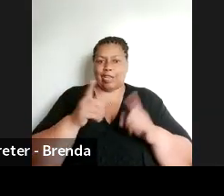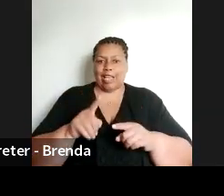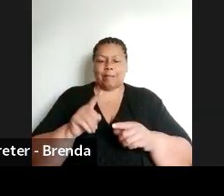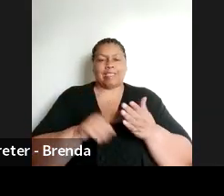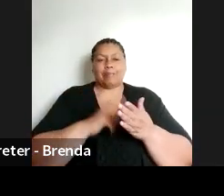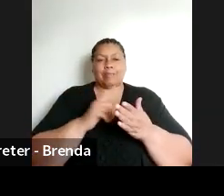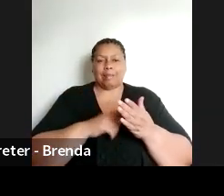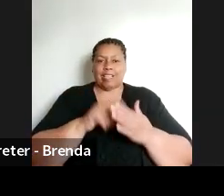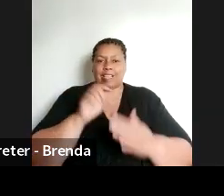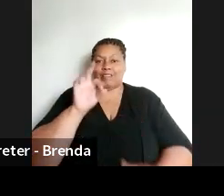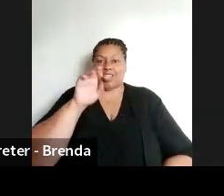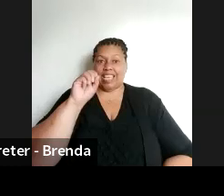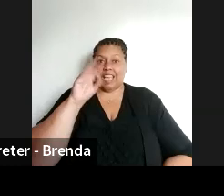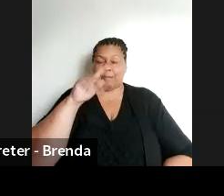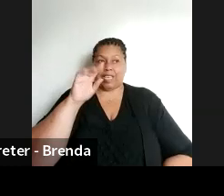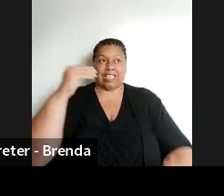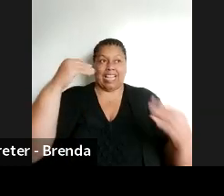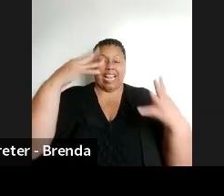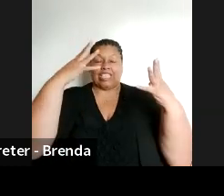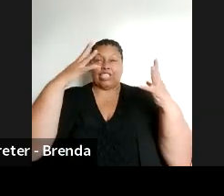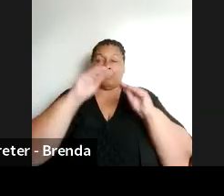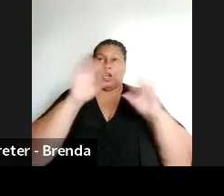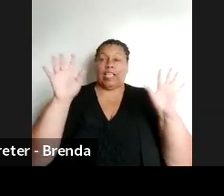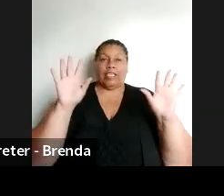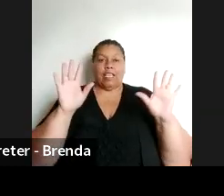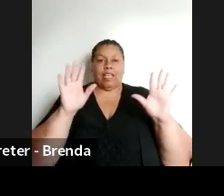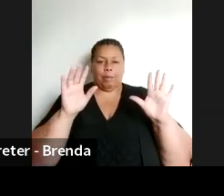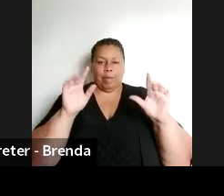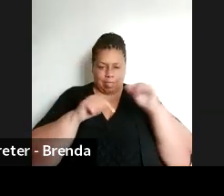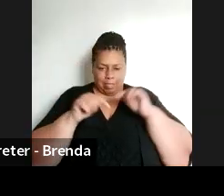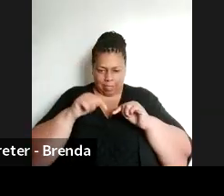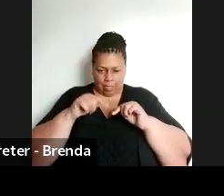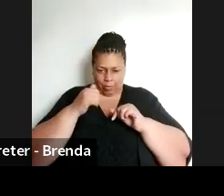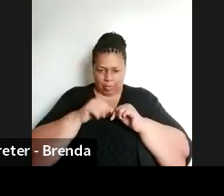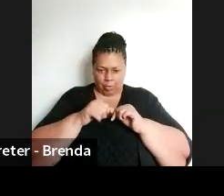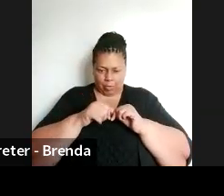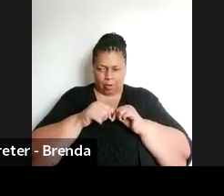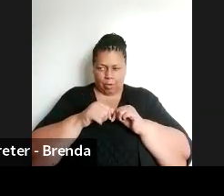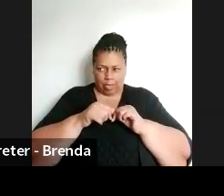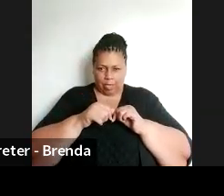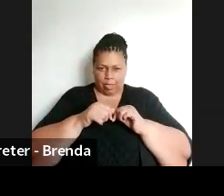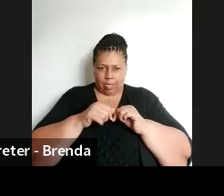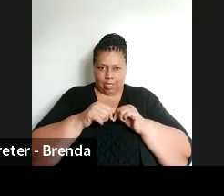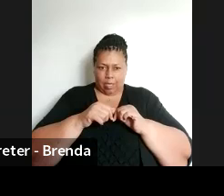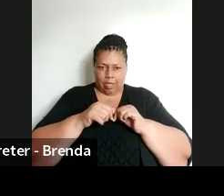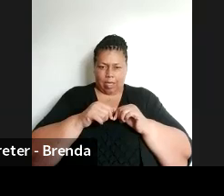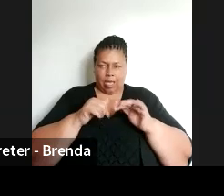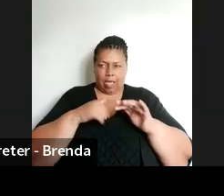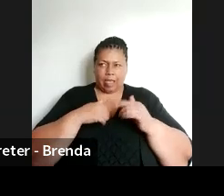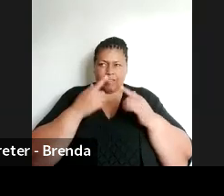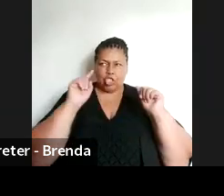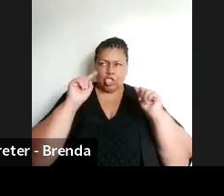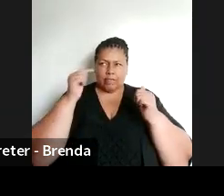all these different things that I have achieved and all this stuff. I understand that you can make it and